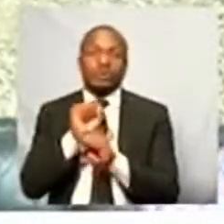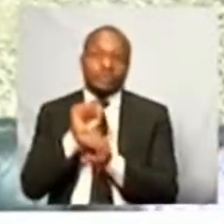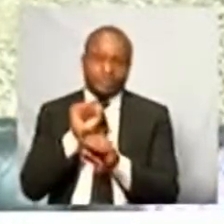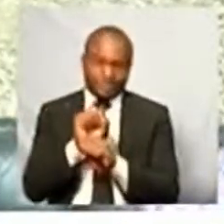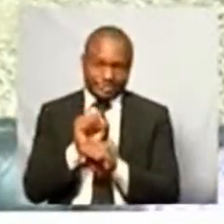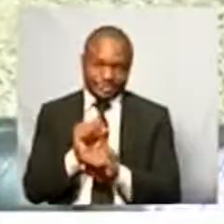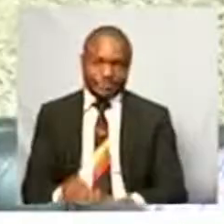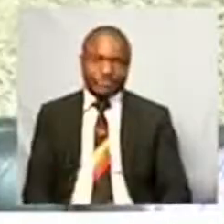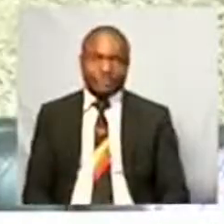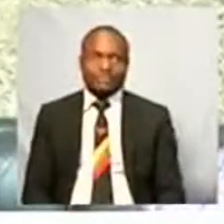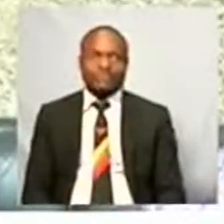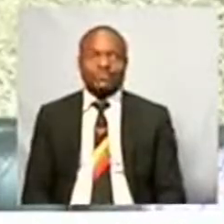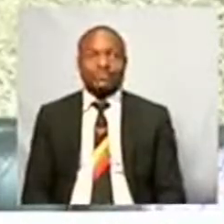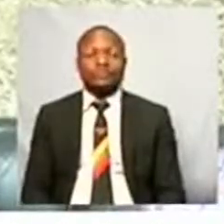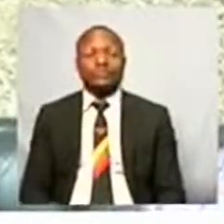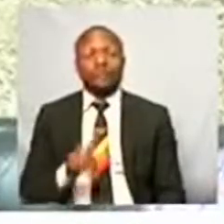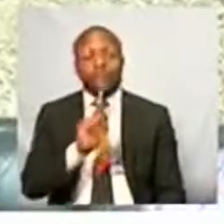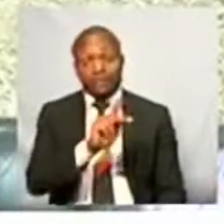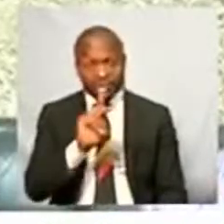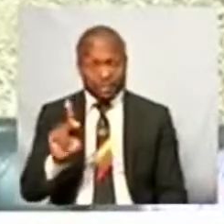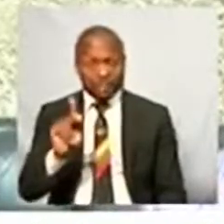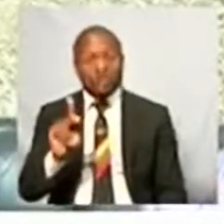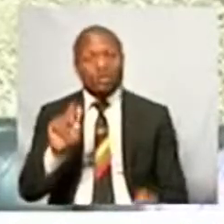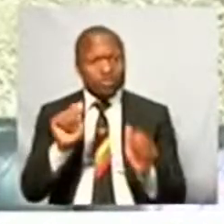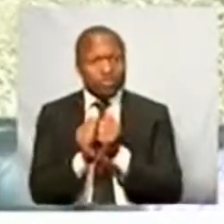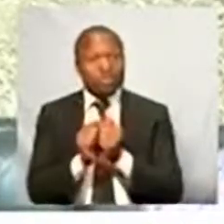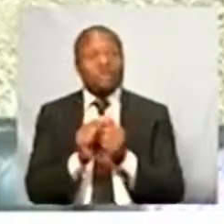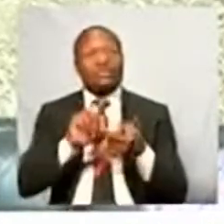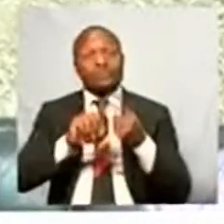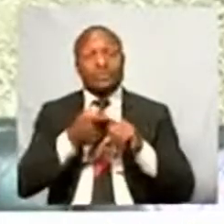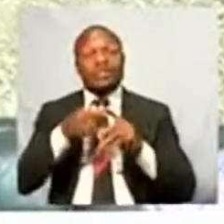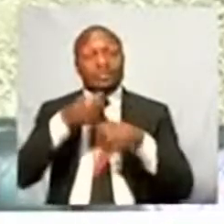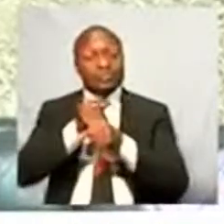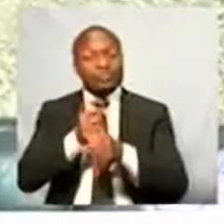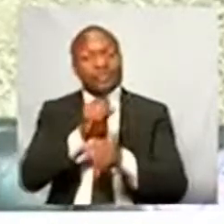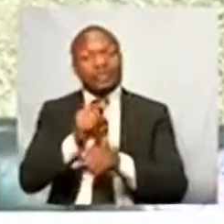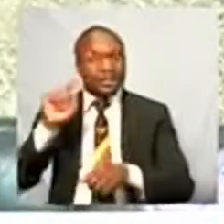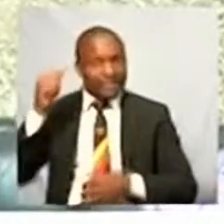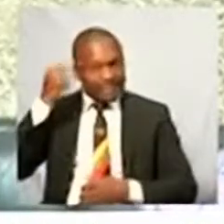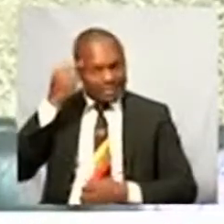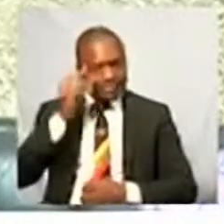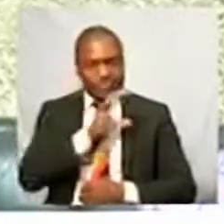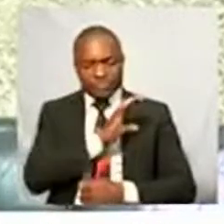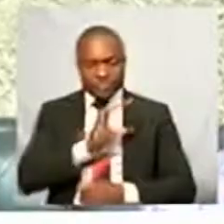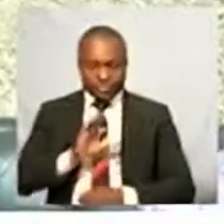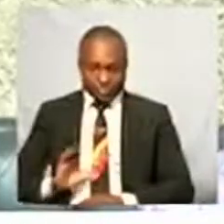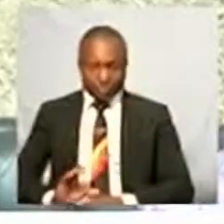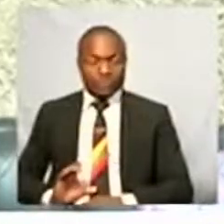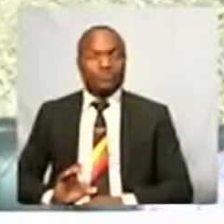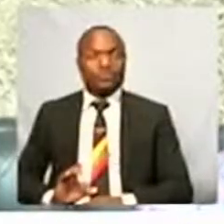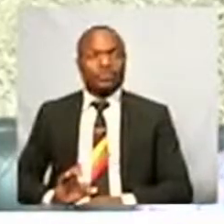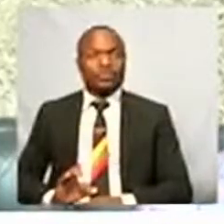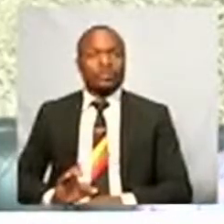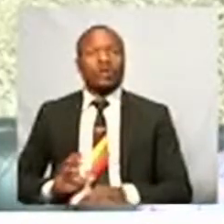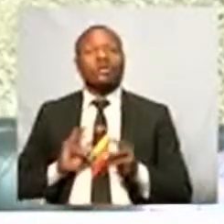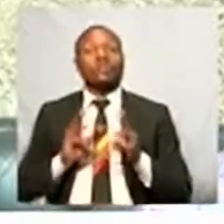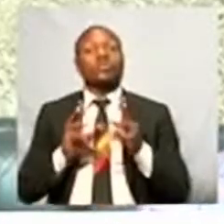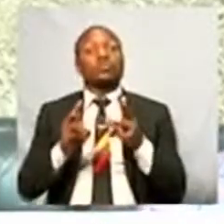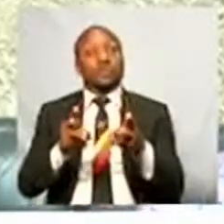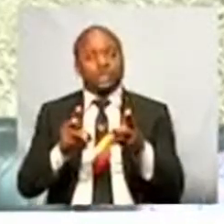jobs. Dr. Claes Kaunda and his comrades created these state-owned enterprises